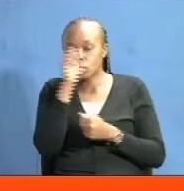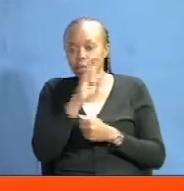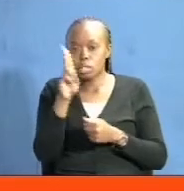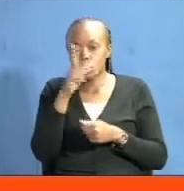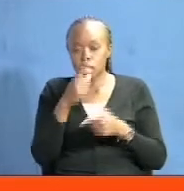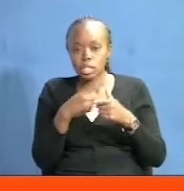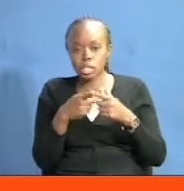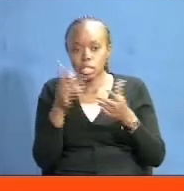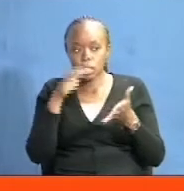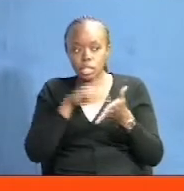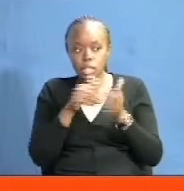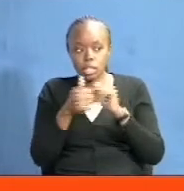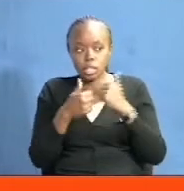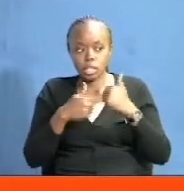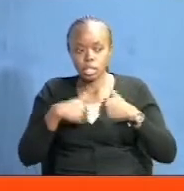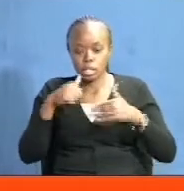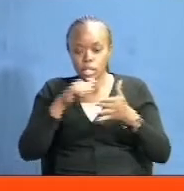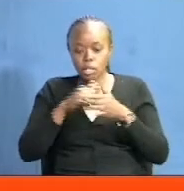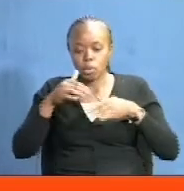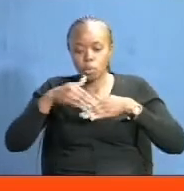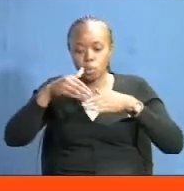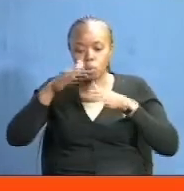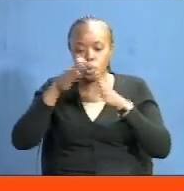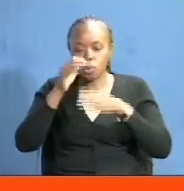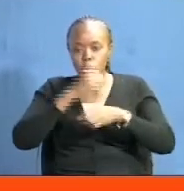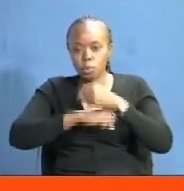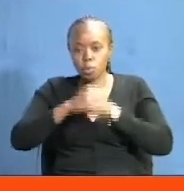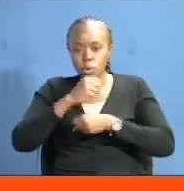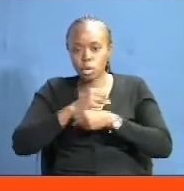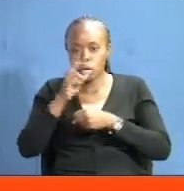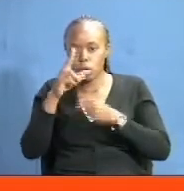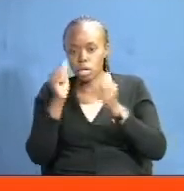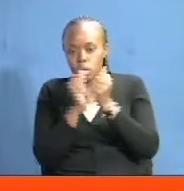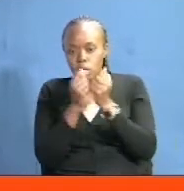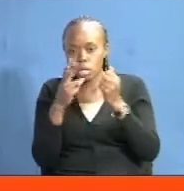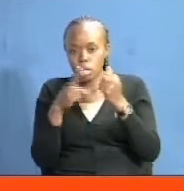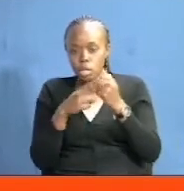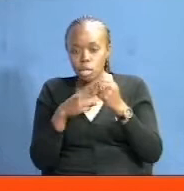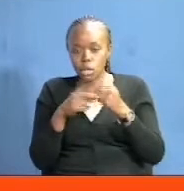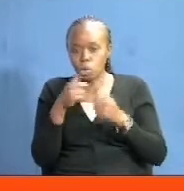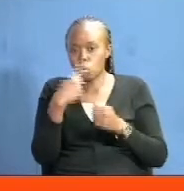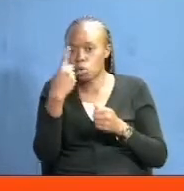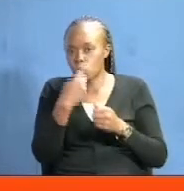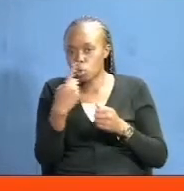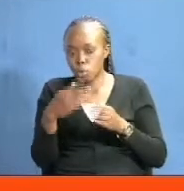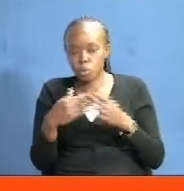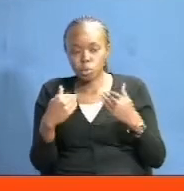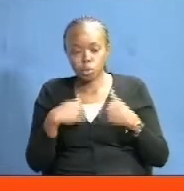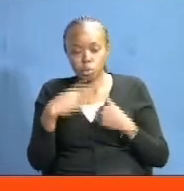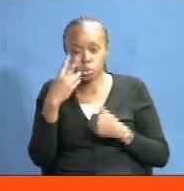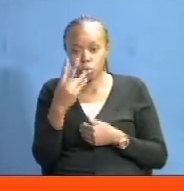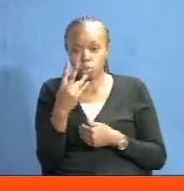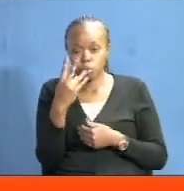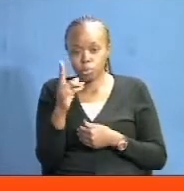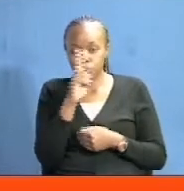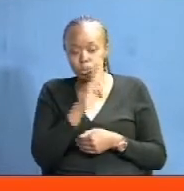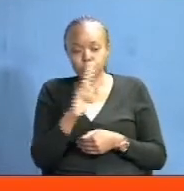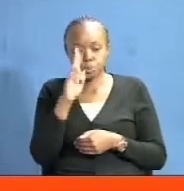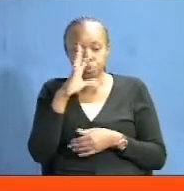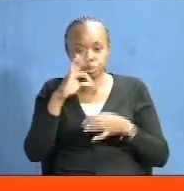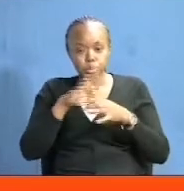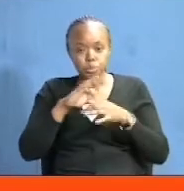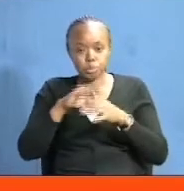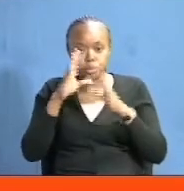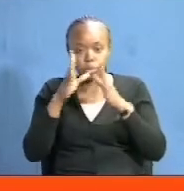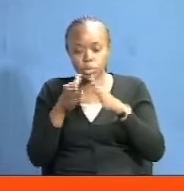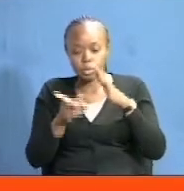into force in the elections that followed in the year 2017. We've only had 4 unions elected under